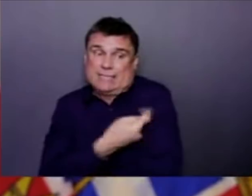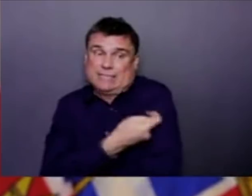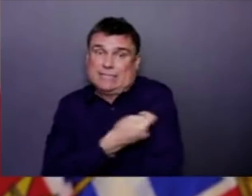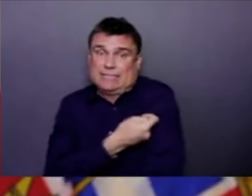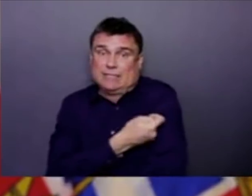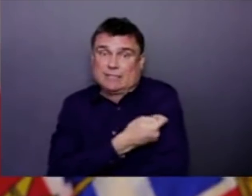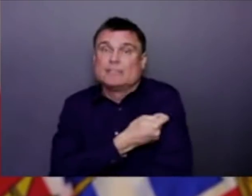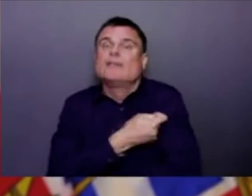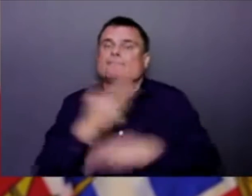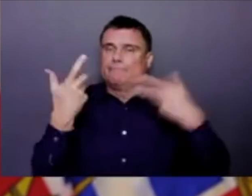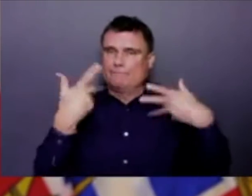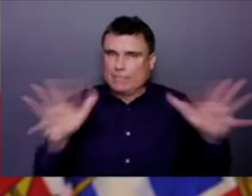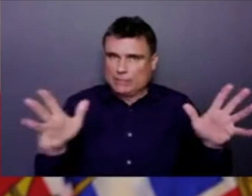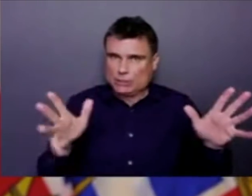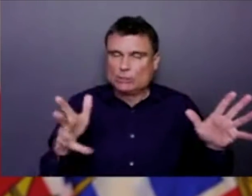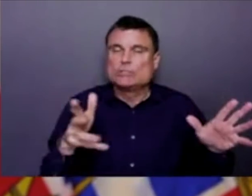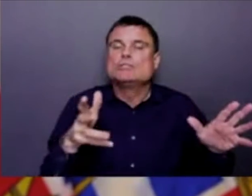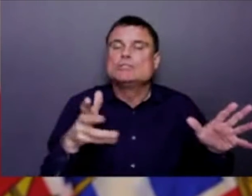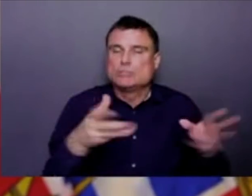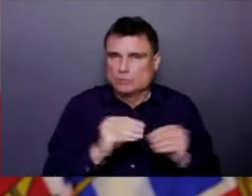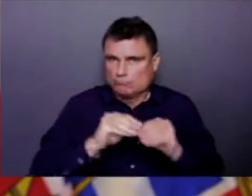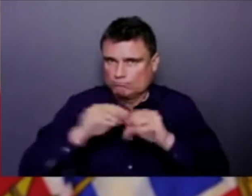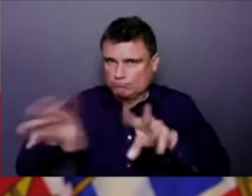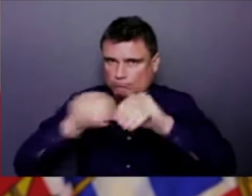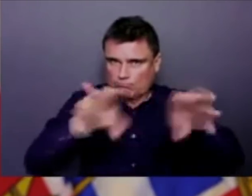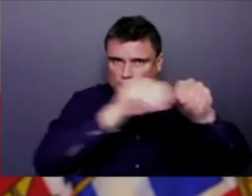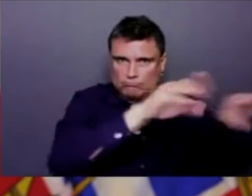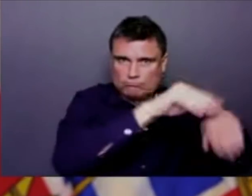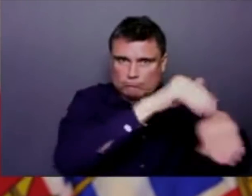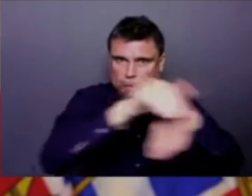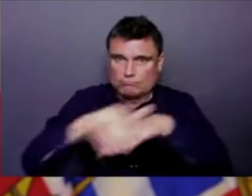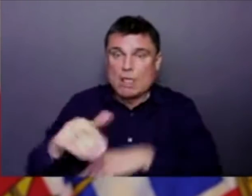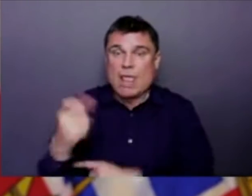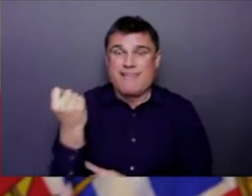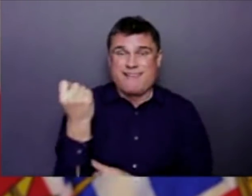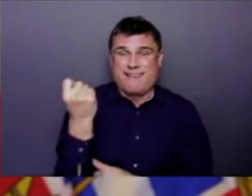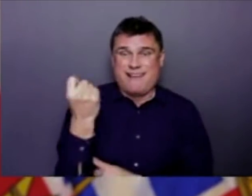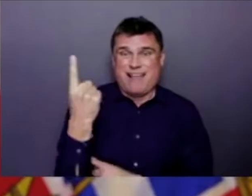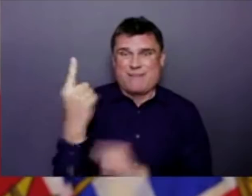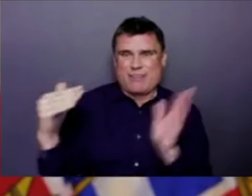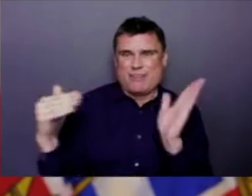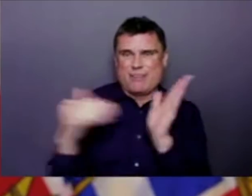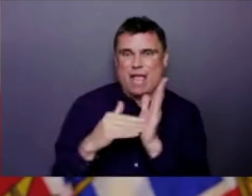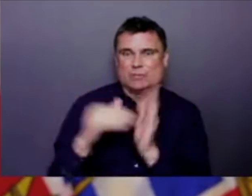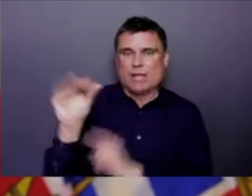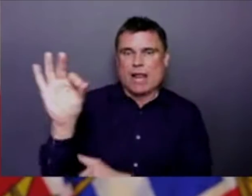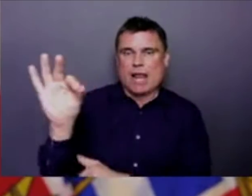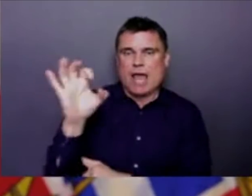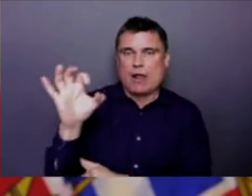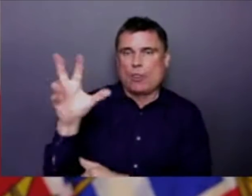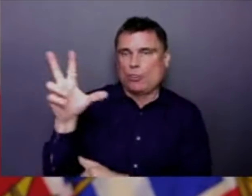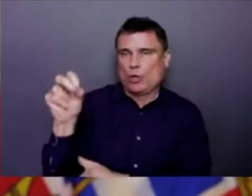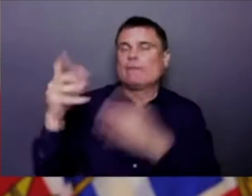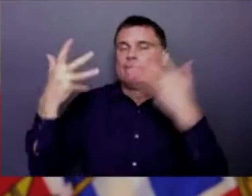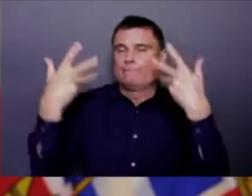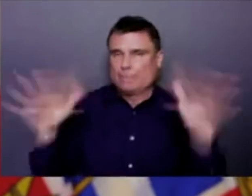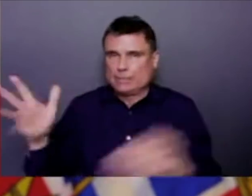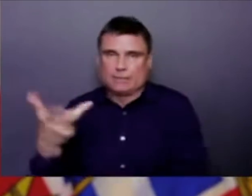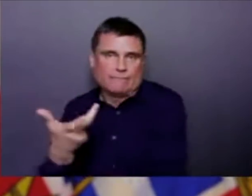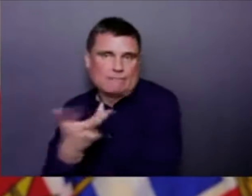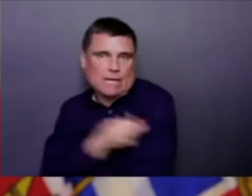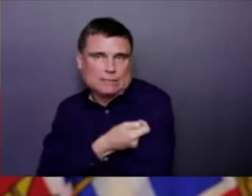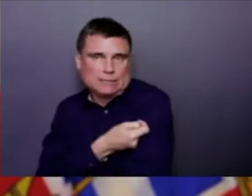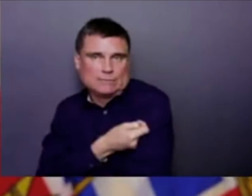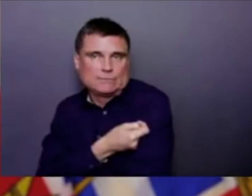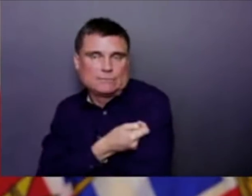11,930 doses of vaccine to people across British Columbia in every health region now, including over the last 5